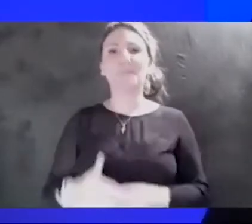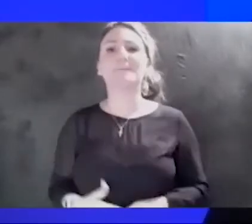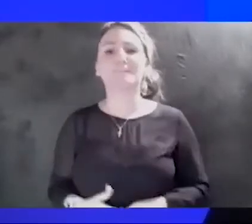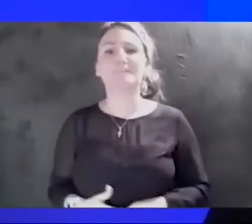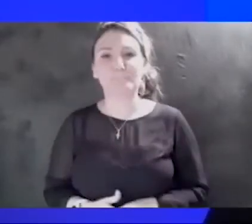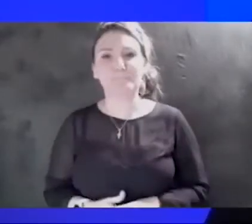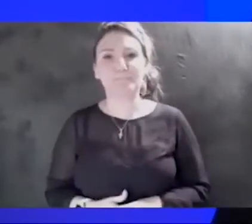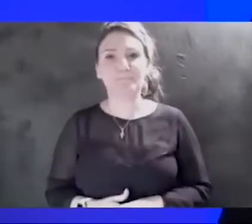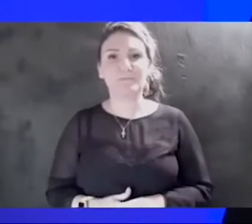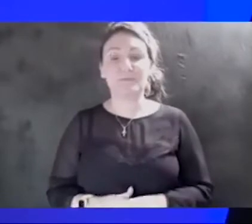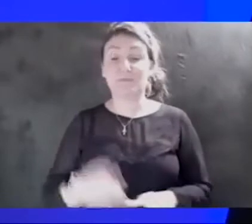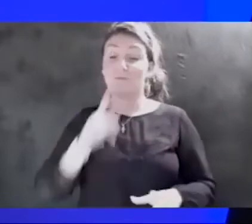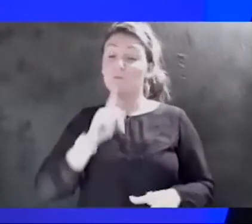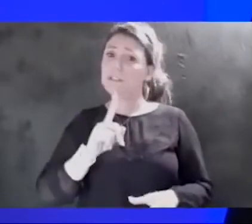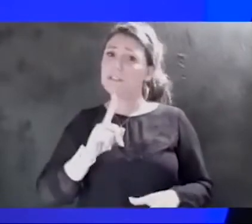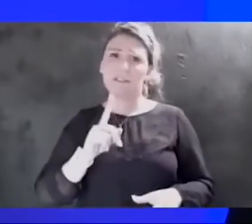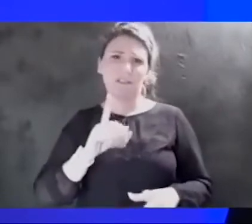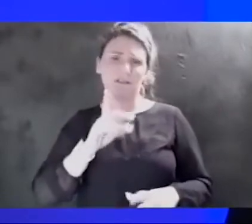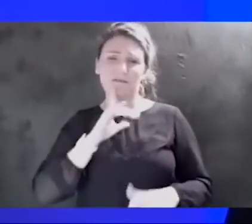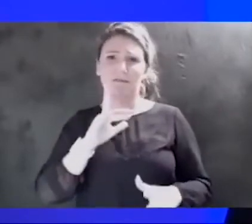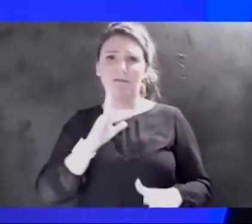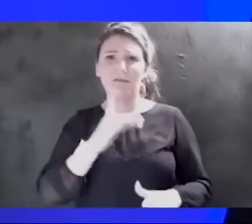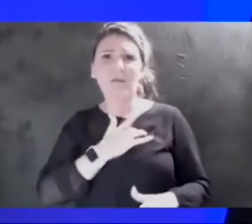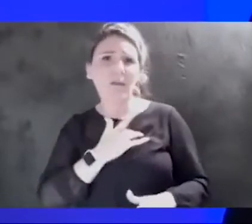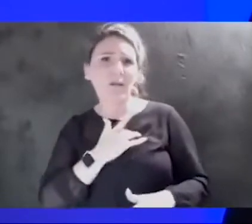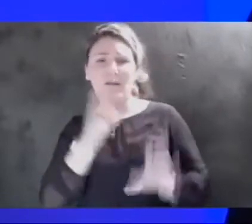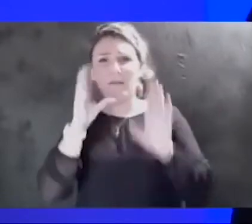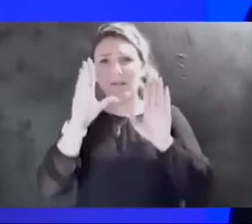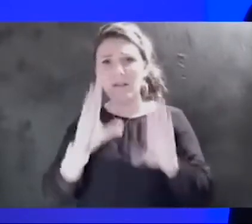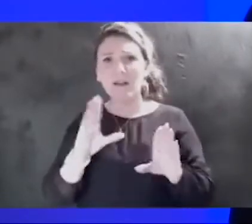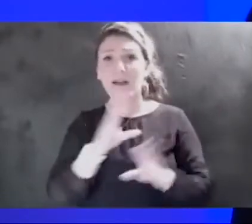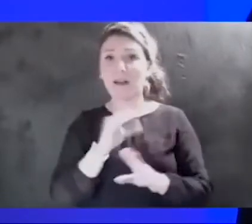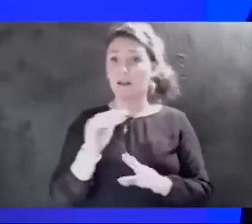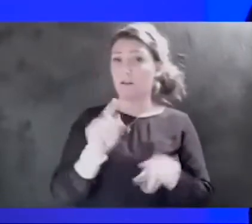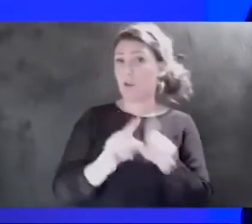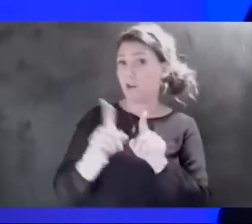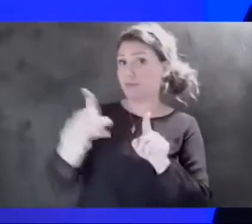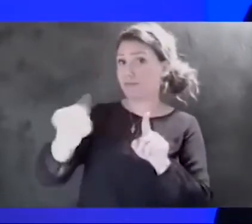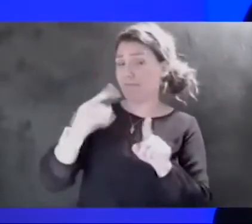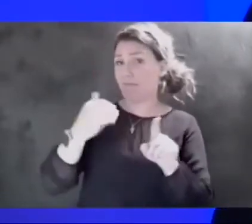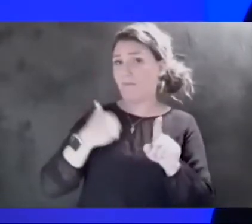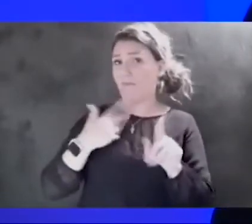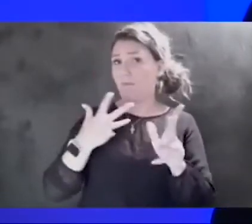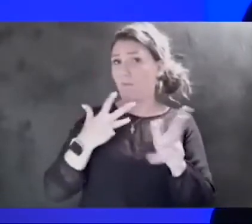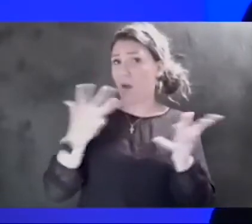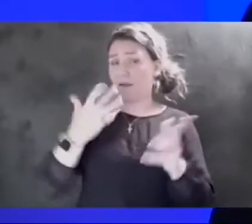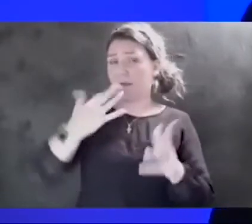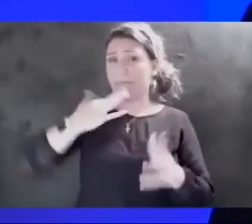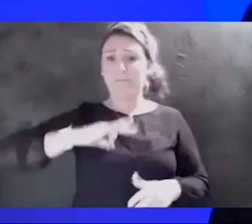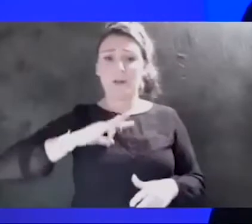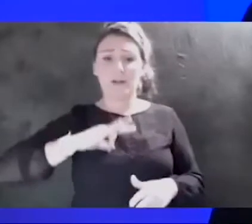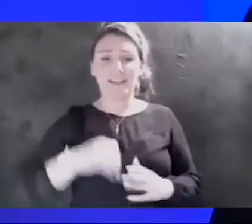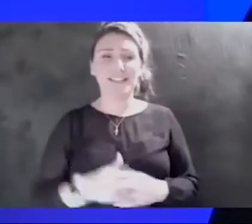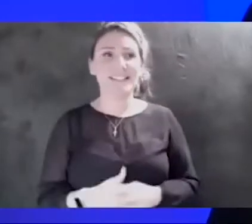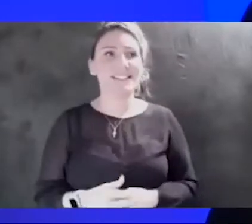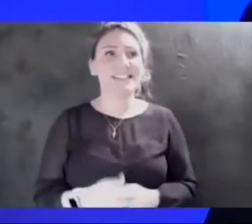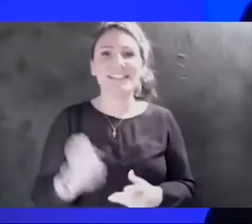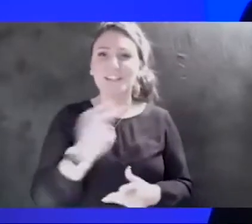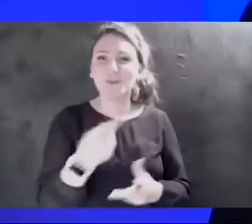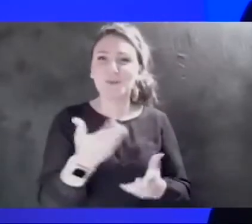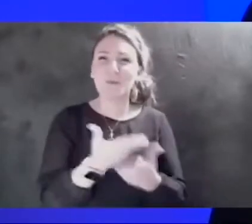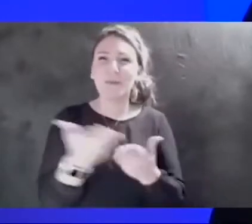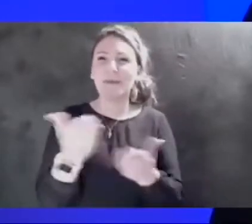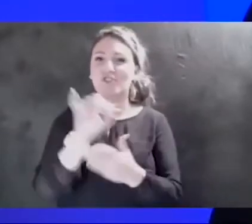reward. But I think they also have the benefit of some of the things that Jodi was talking about. They